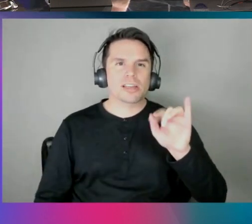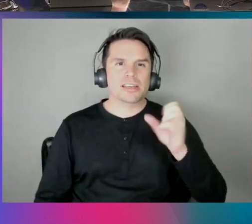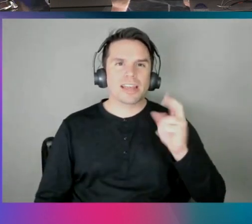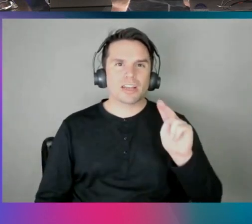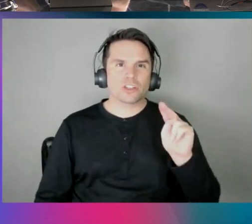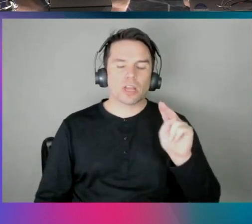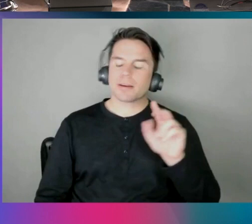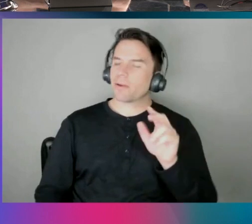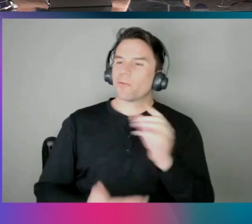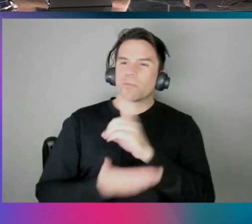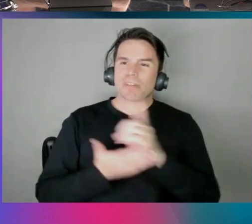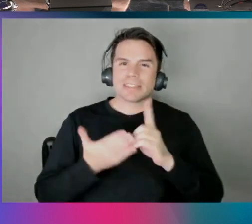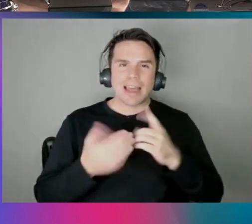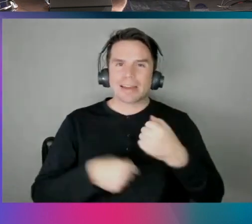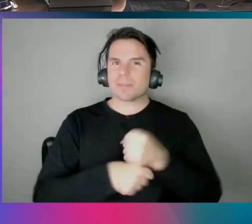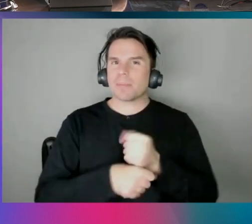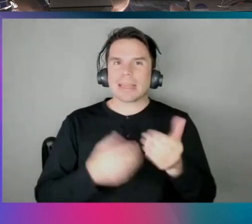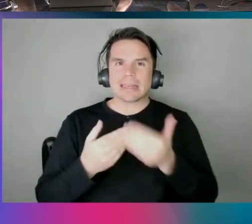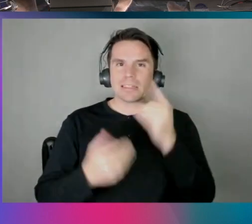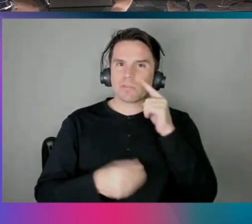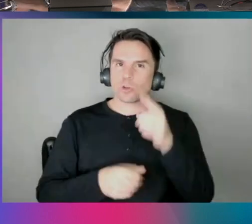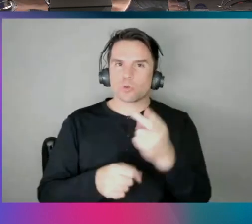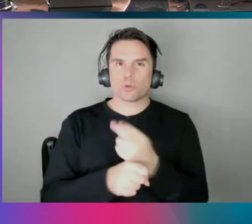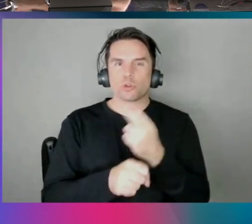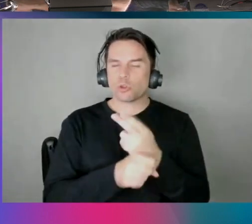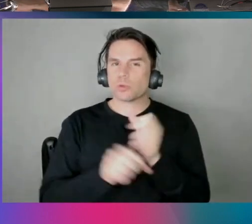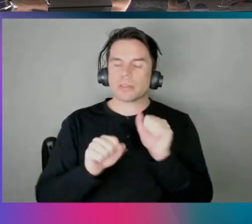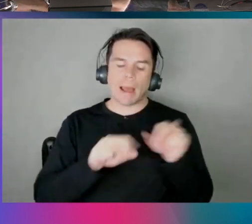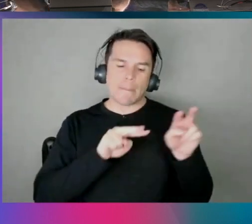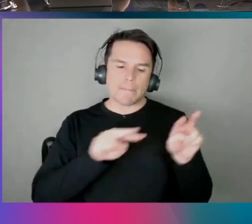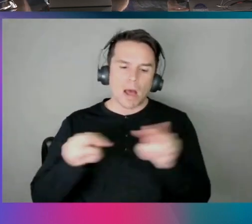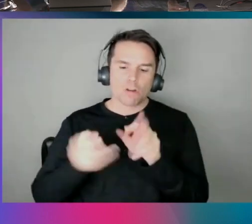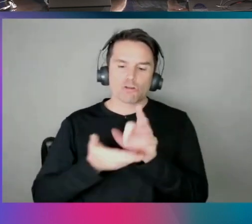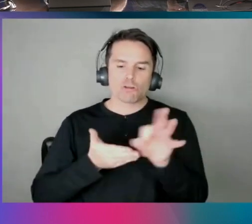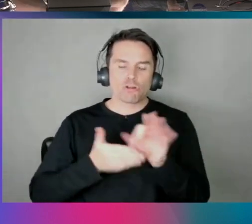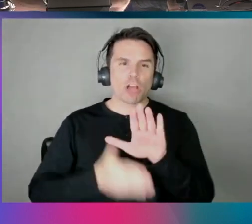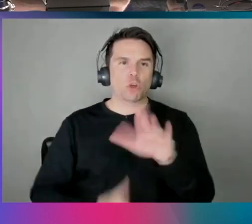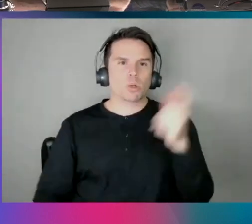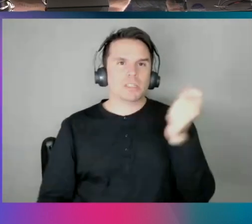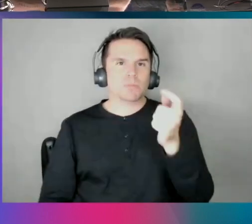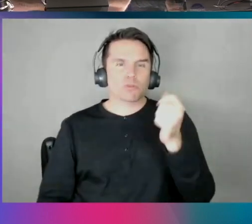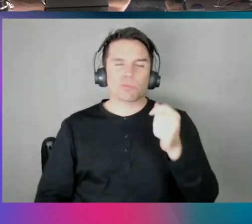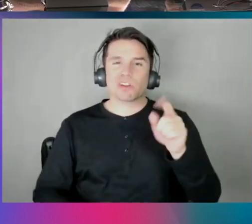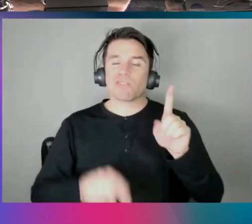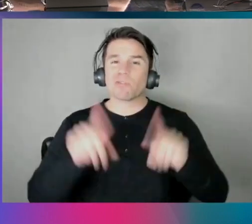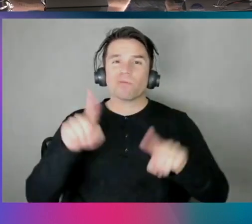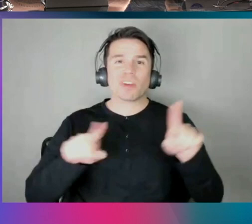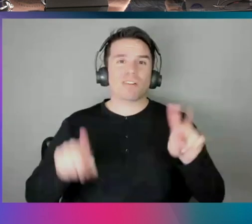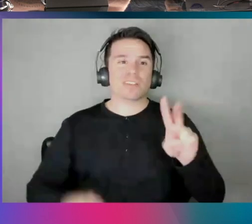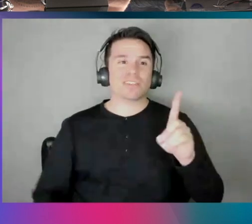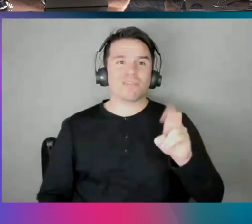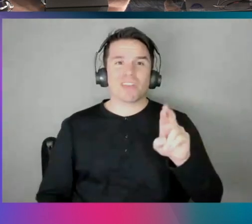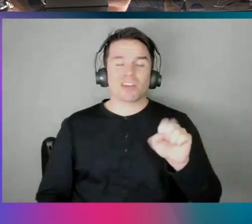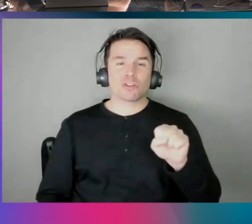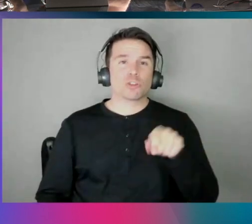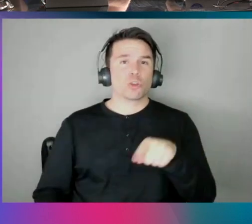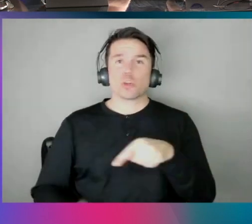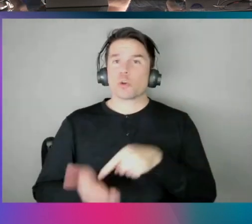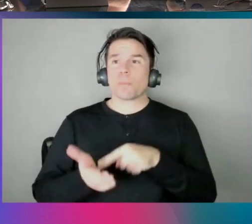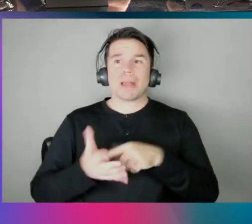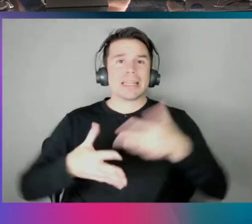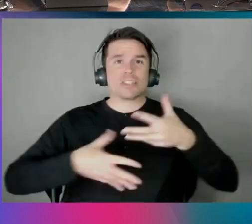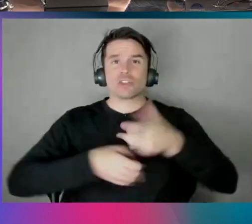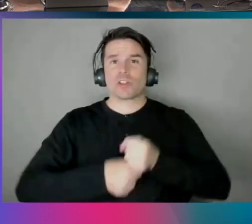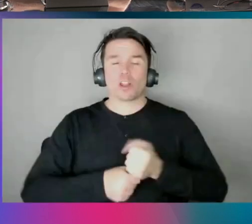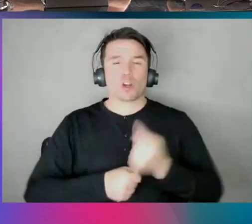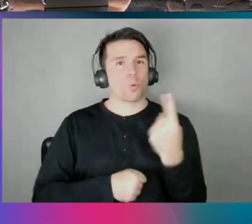all of your subscriptions across a number of different vendors. Your billing's consolidated on your AWS invoice, and you can set up access